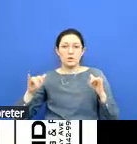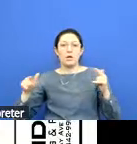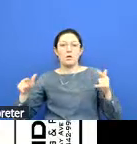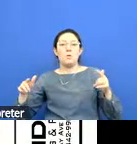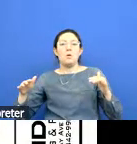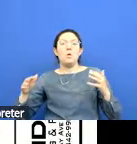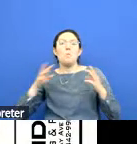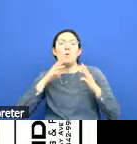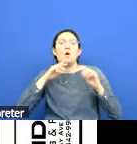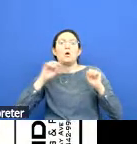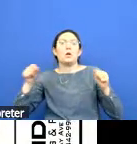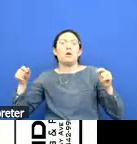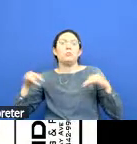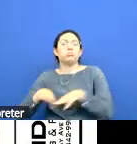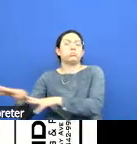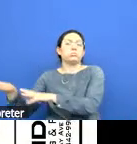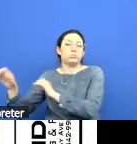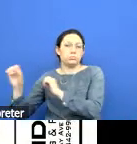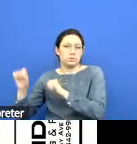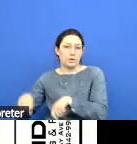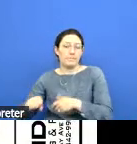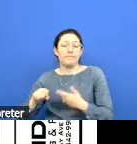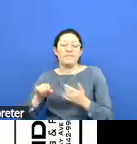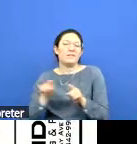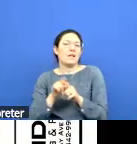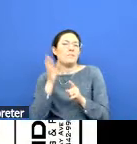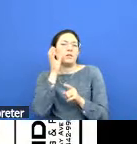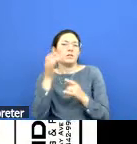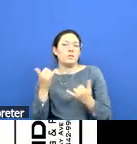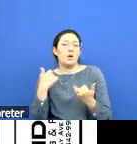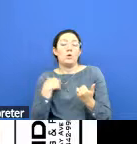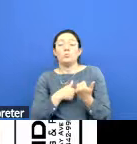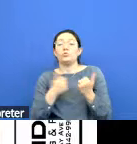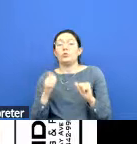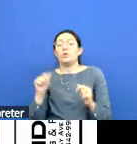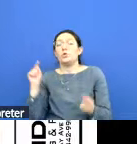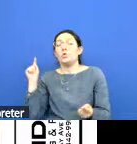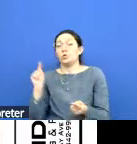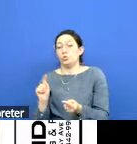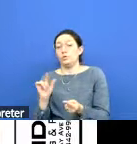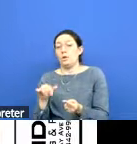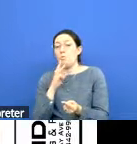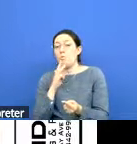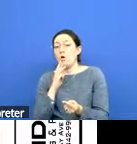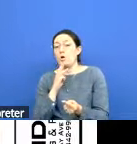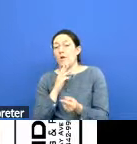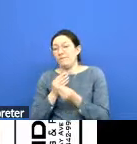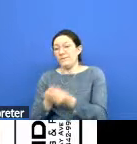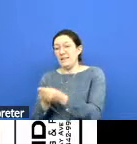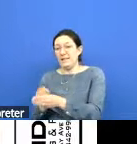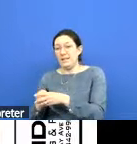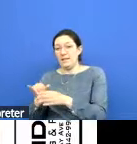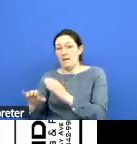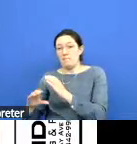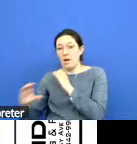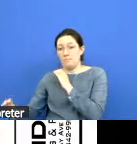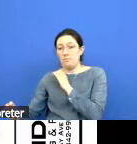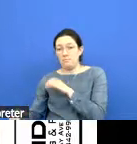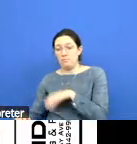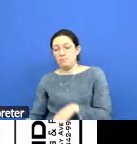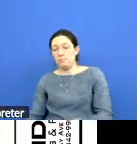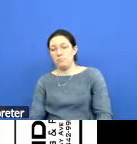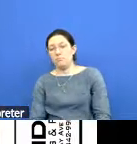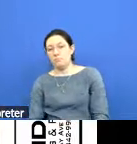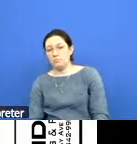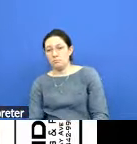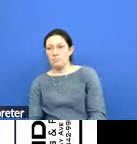thing with this. If we can reduce the amount of water that's going into that storm pipe over towards, I think this area drains to Allen's